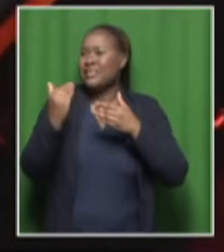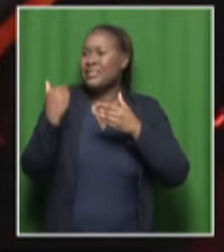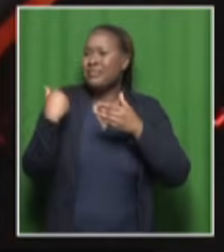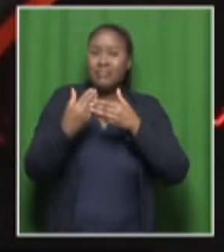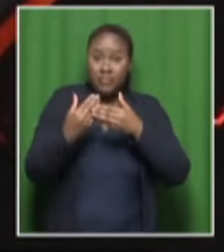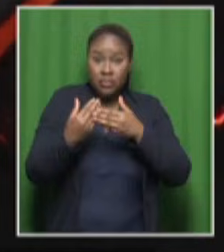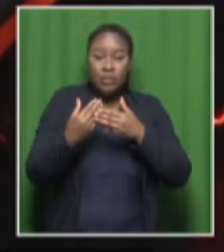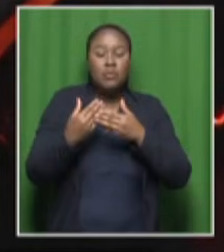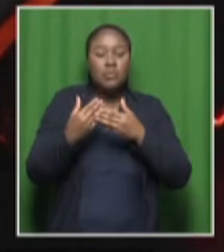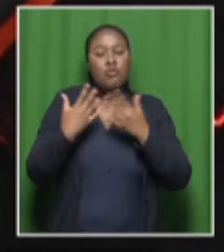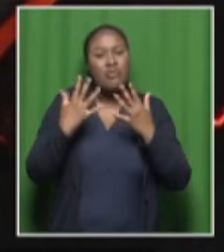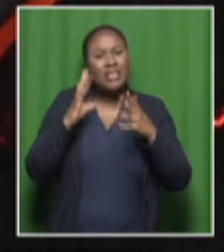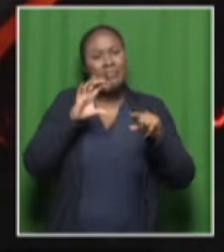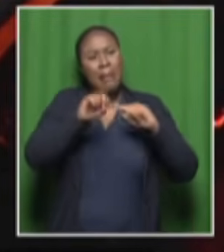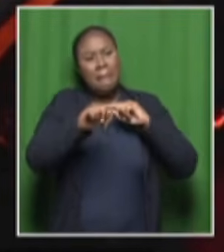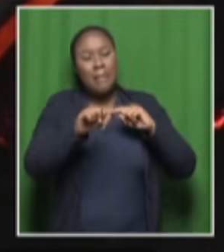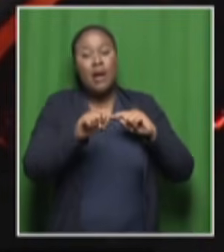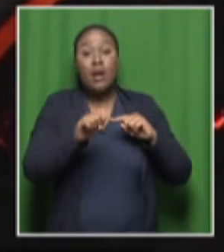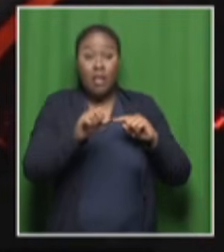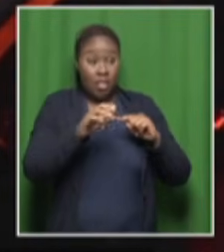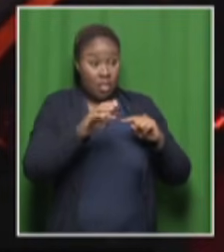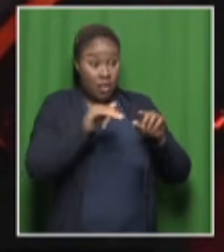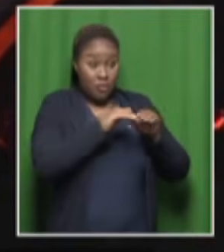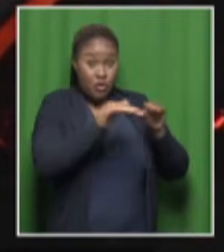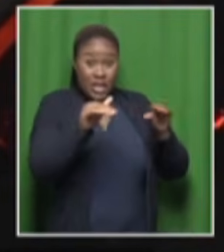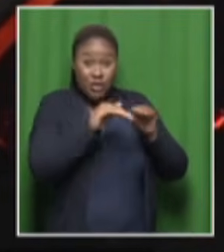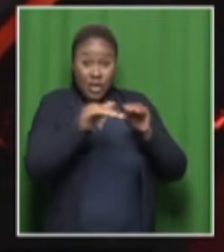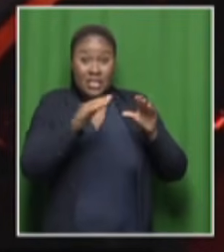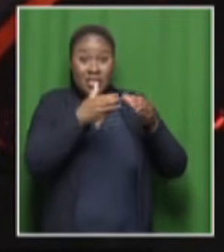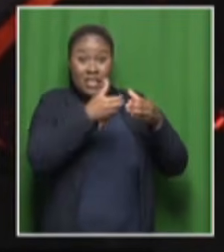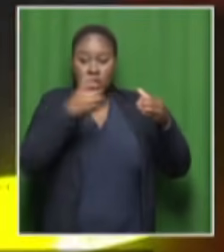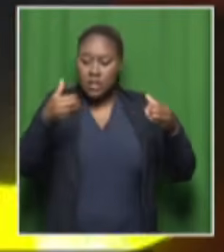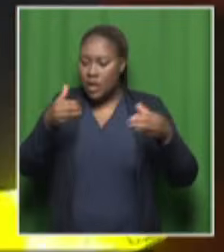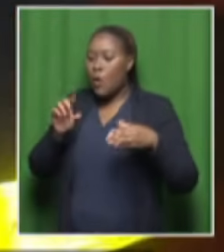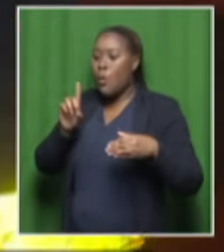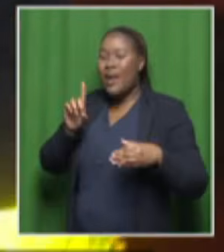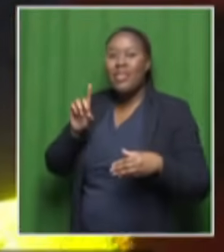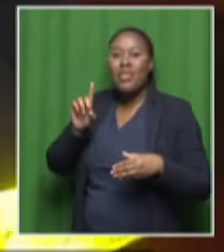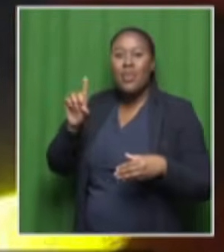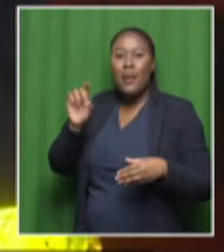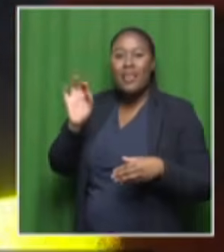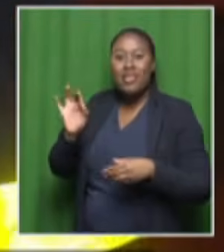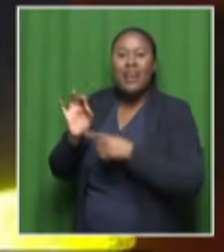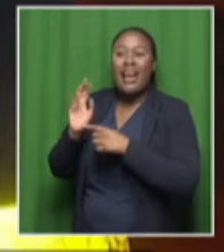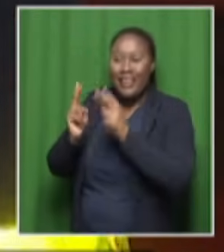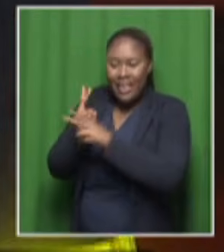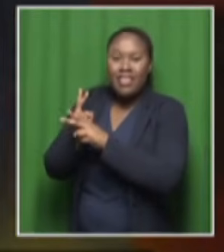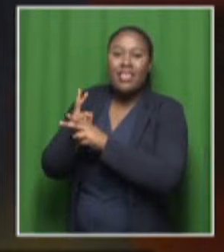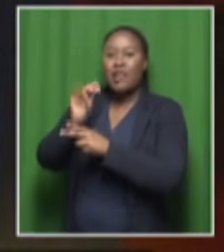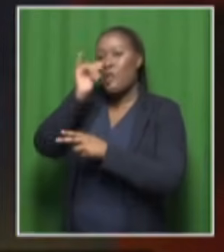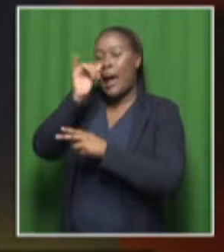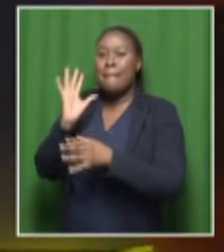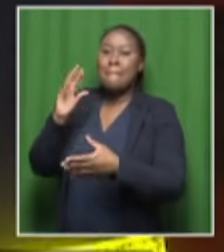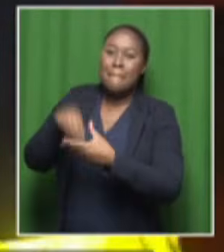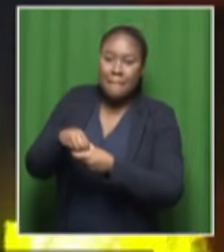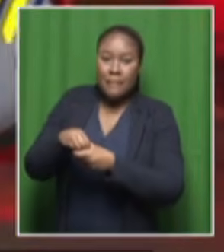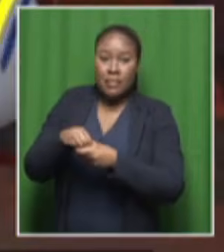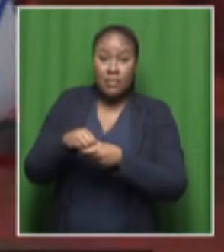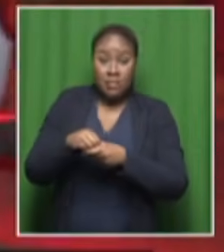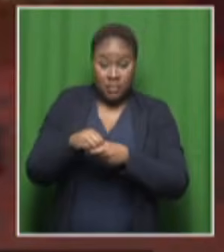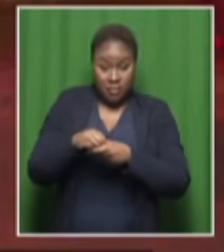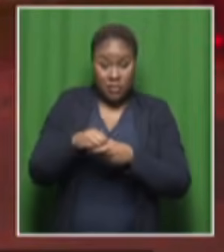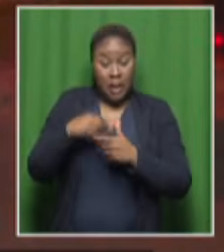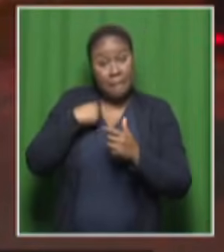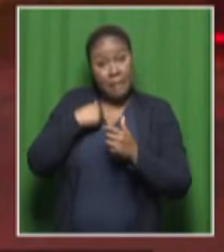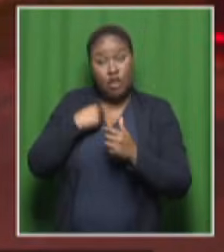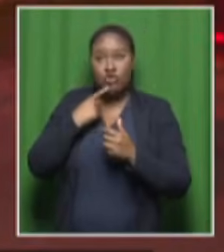saw 113 of those parolees that were released reoffend again. So we definitely, and I'm not wanting to give myself a